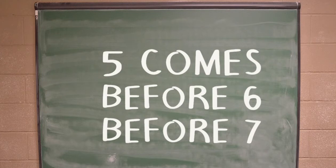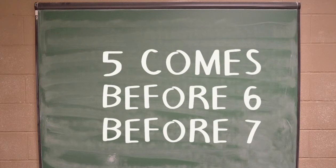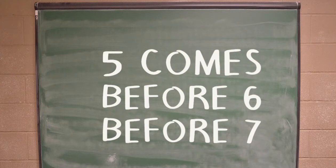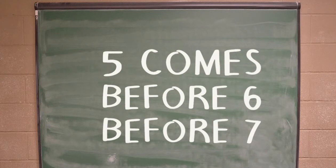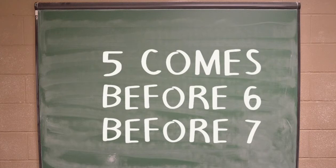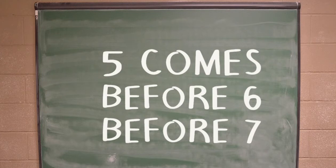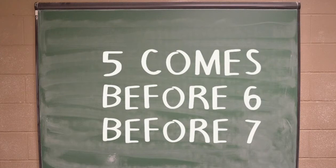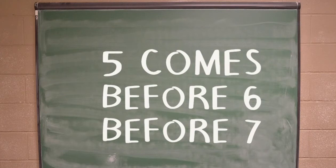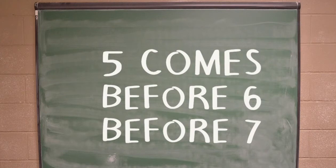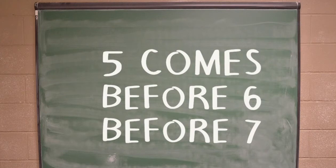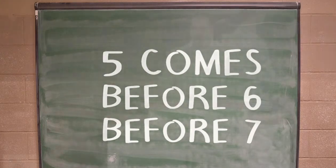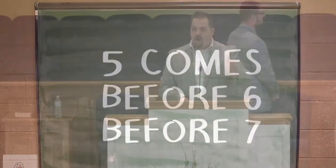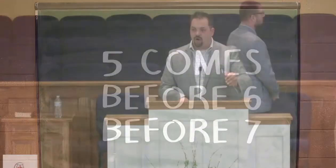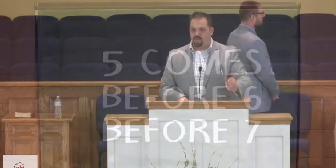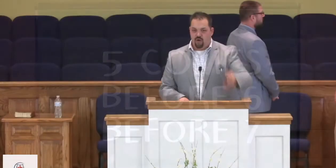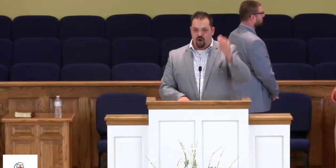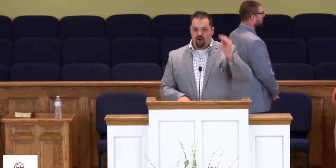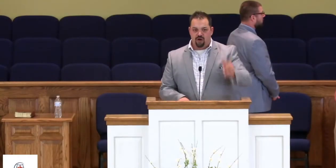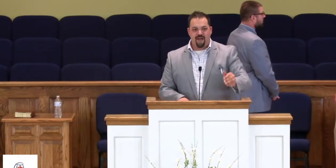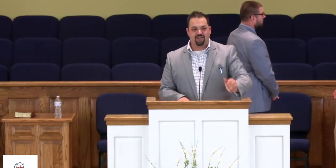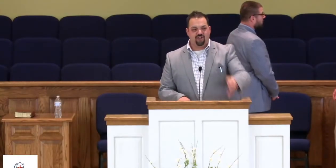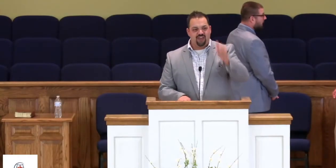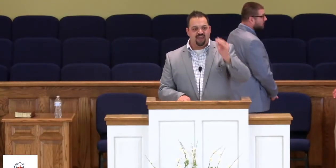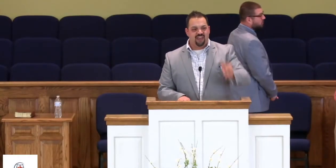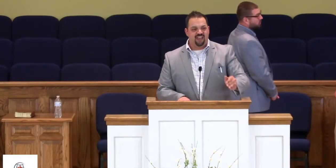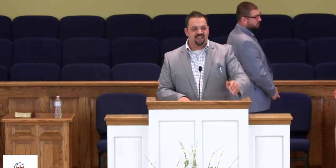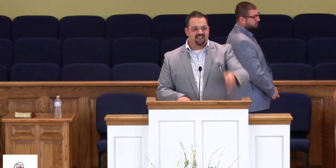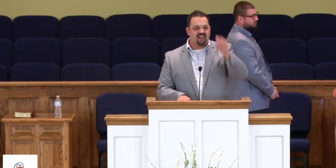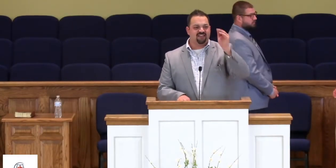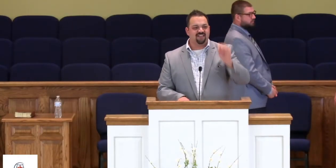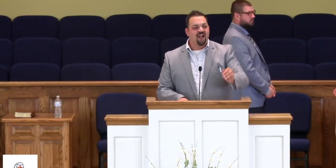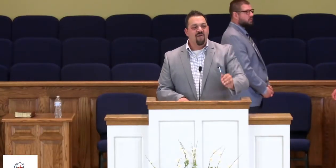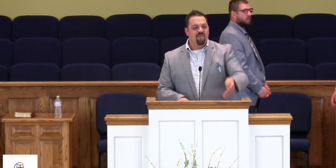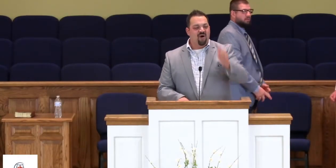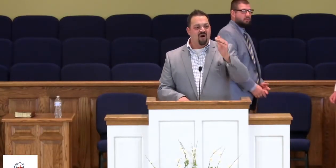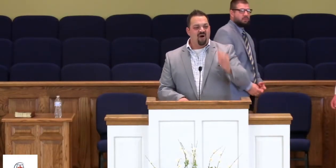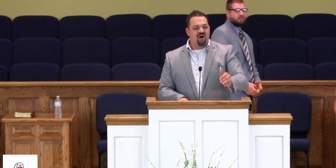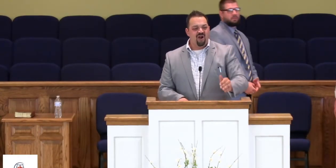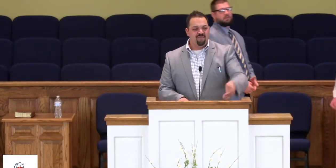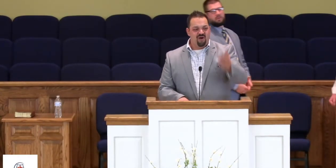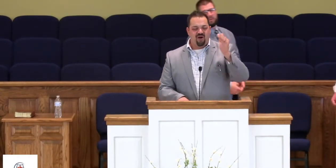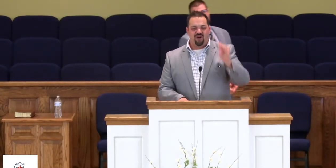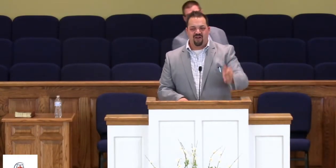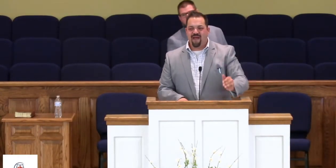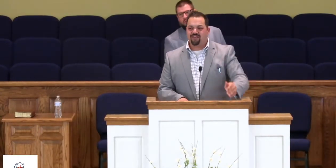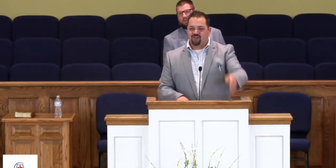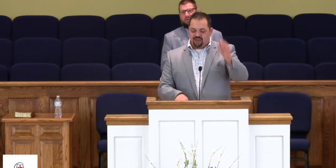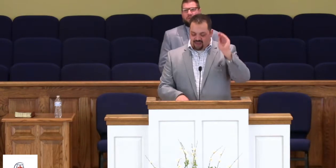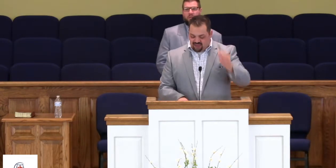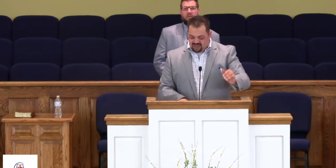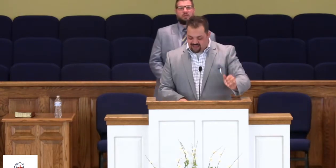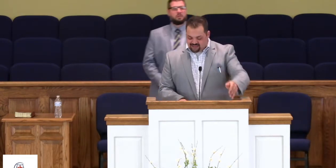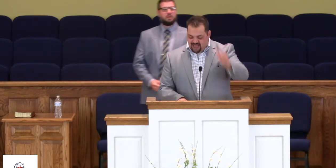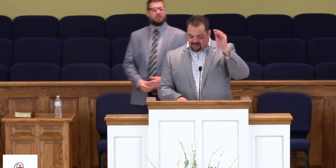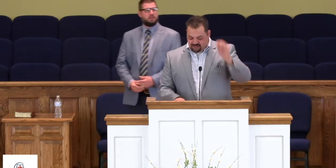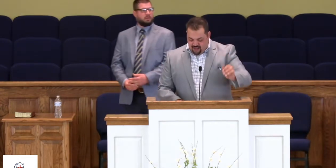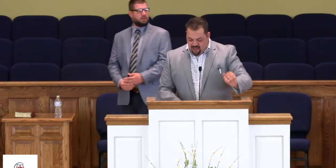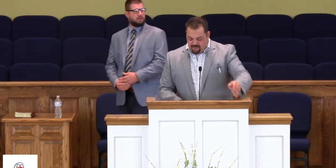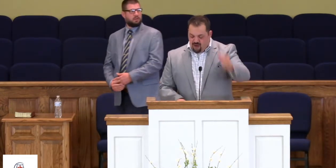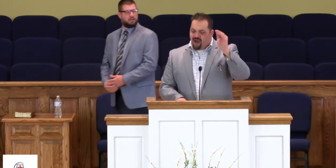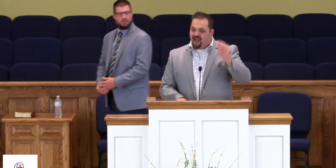to me. More about Jesus, more about